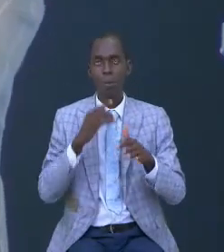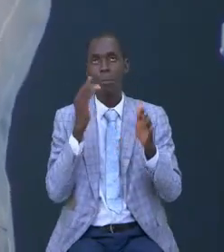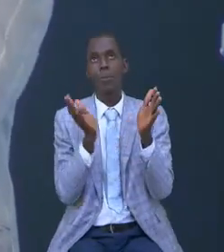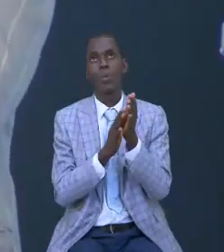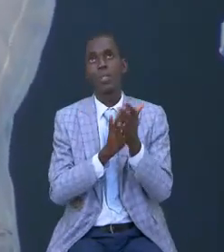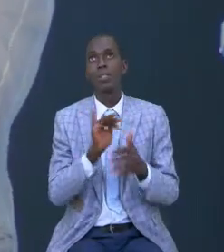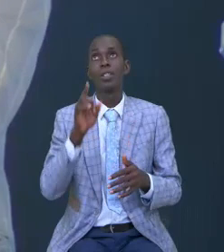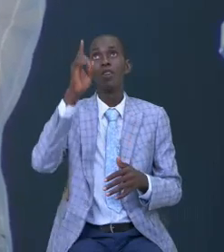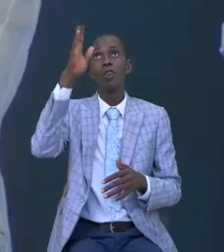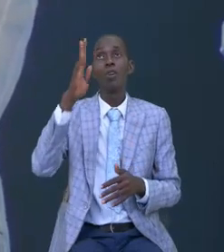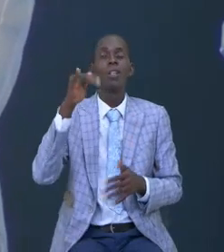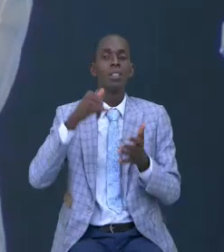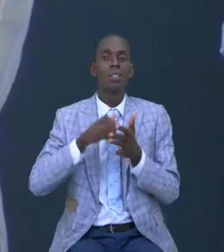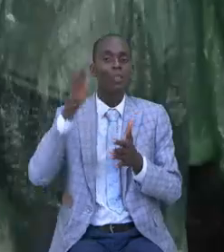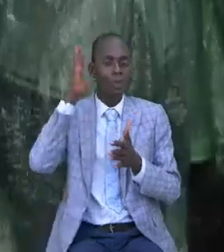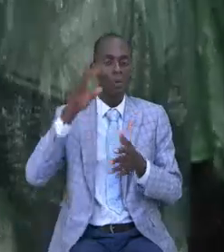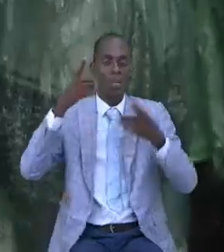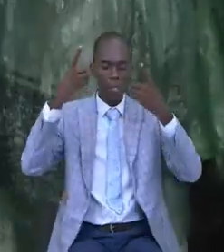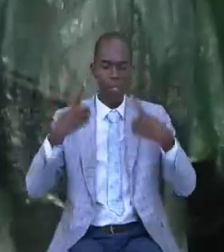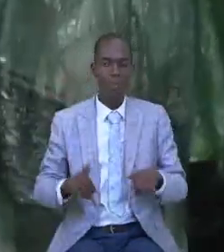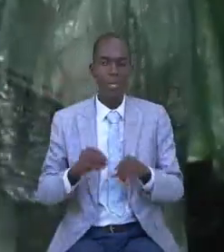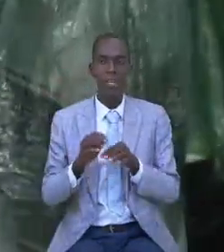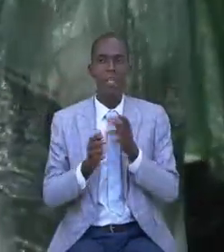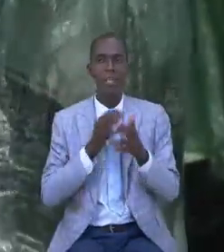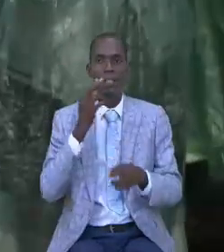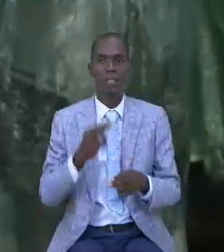God, it shall come to pass.